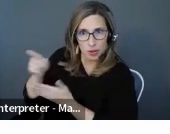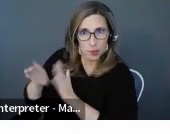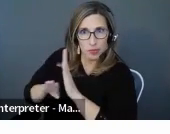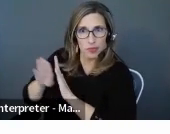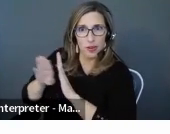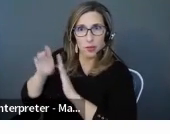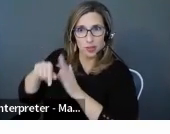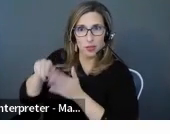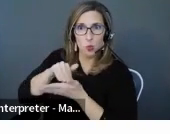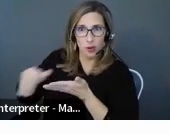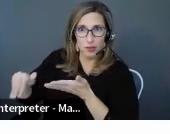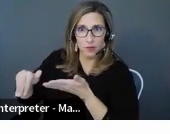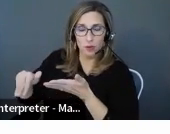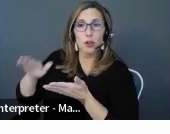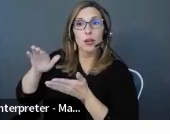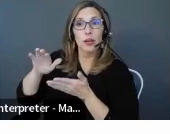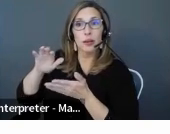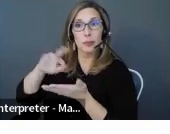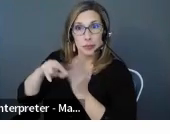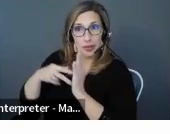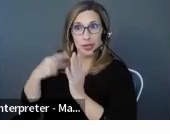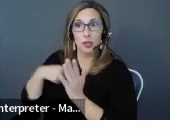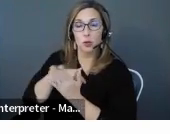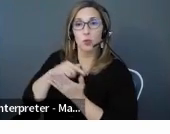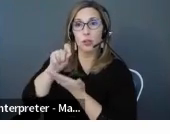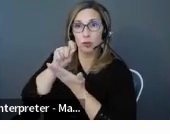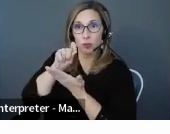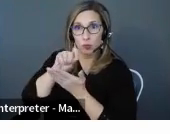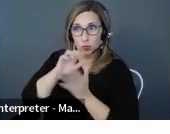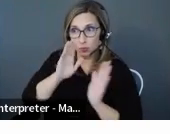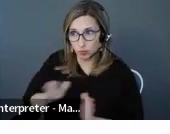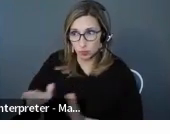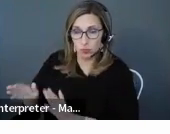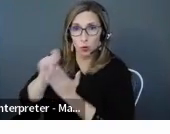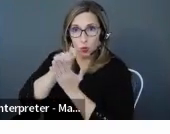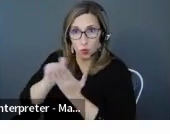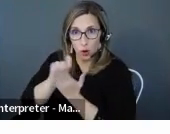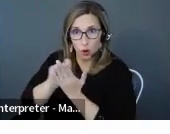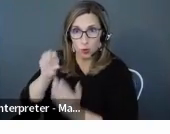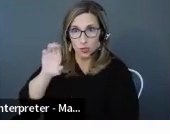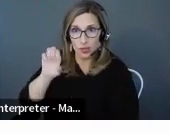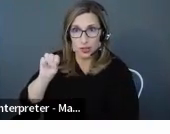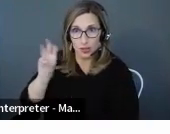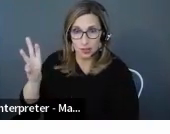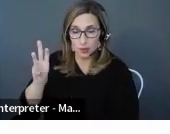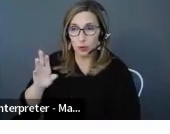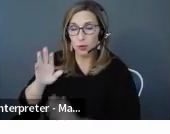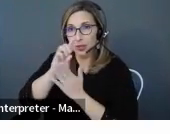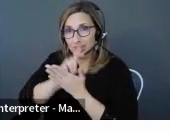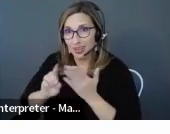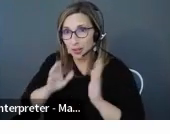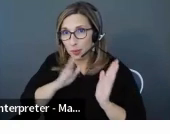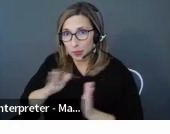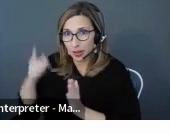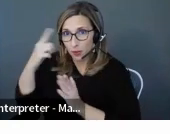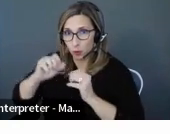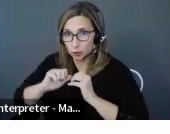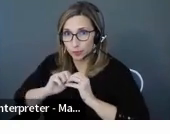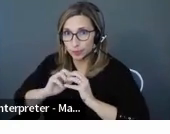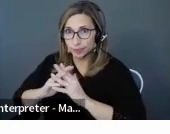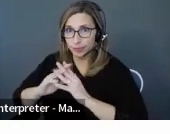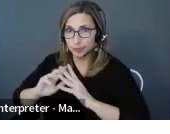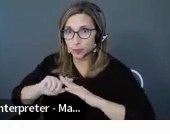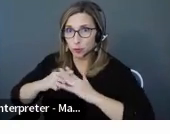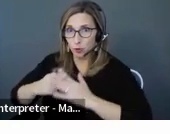Waiver, which includes writing and organizing the CSW, designing a plan for implementing the CSW, as well